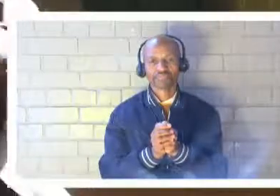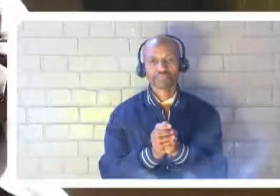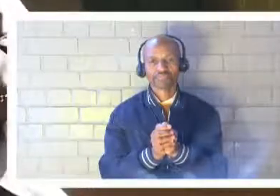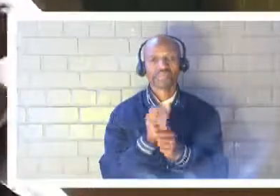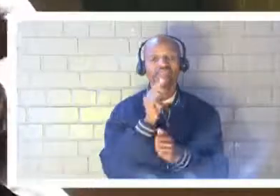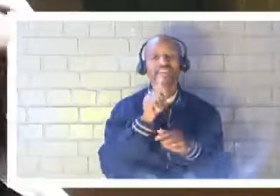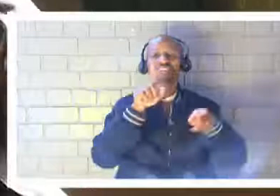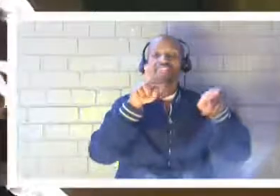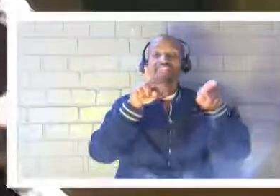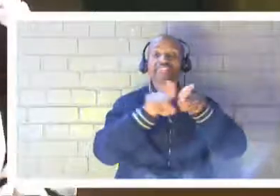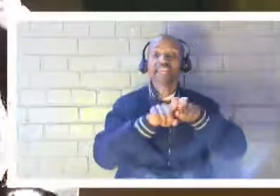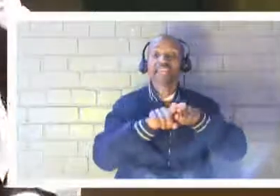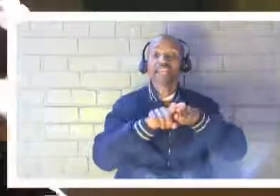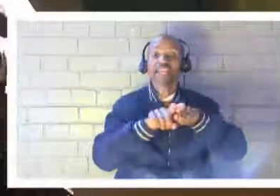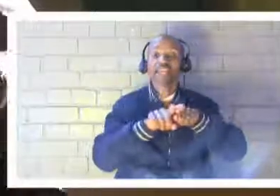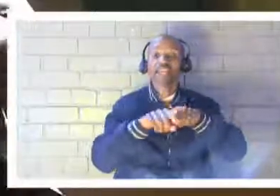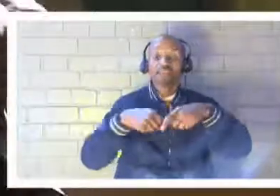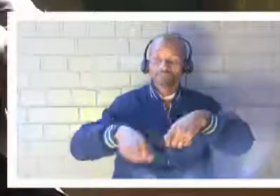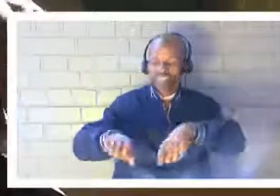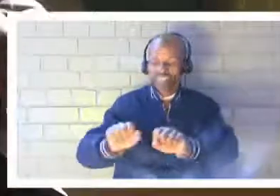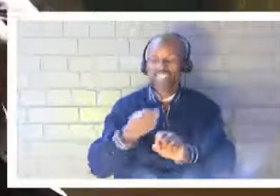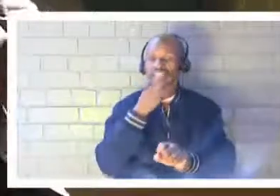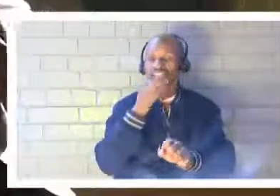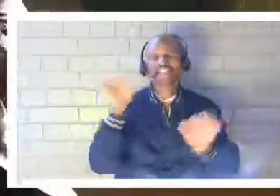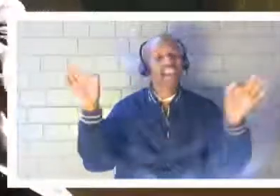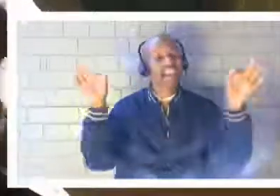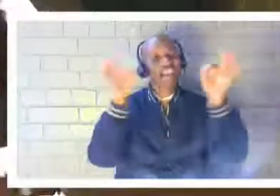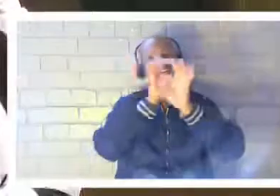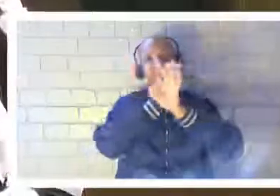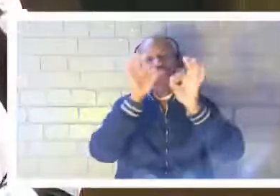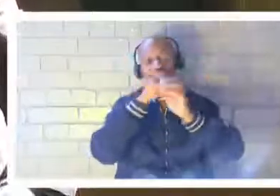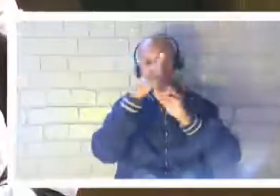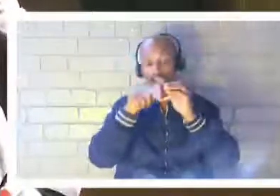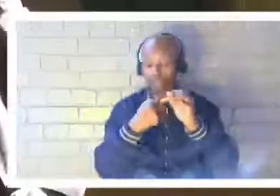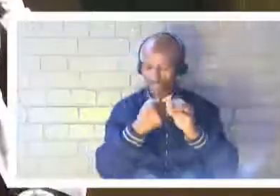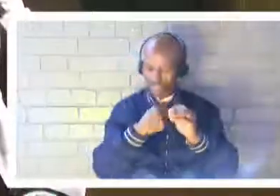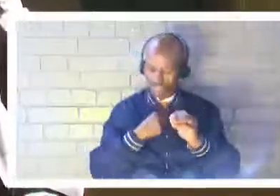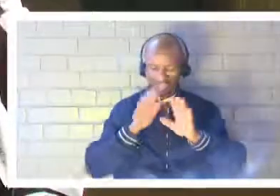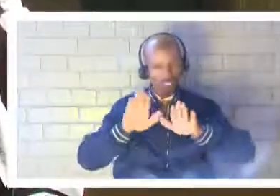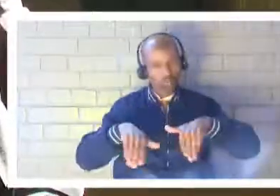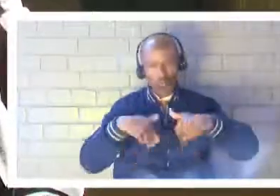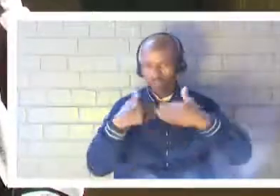There's a saying, Chair, that says nothing about us without us.